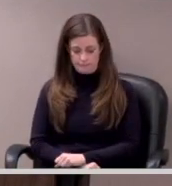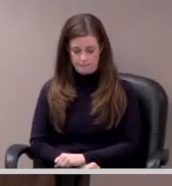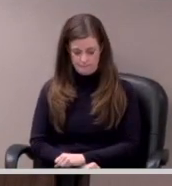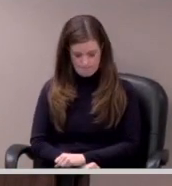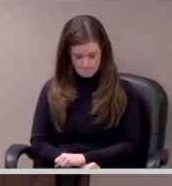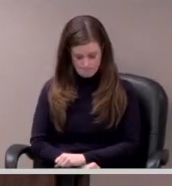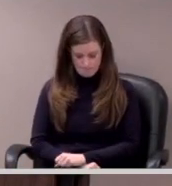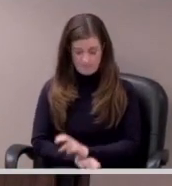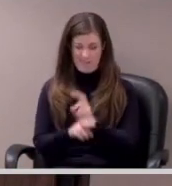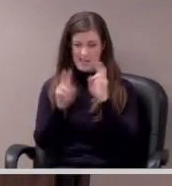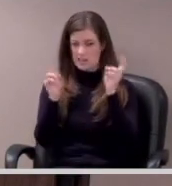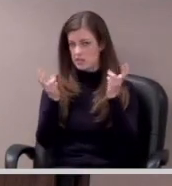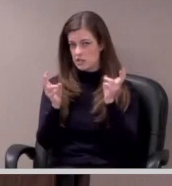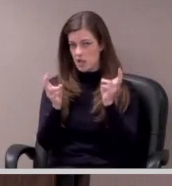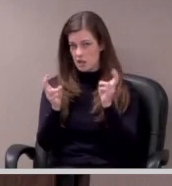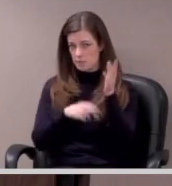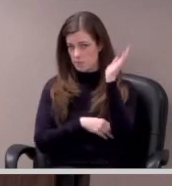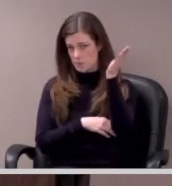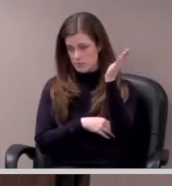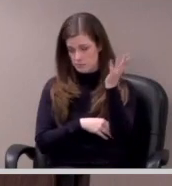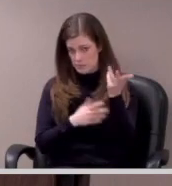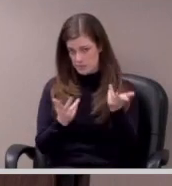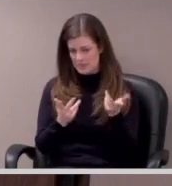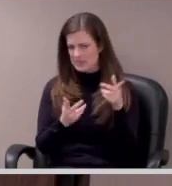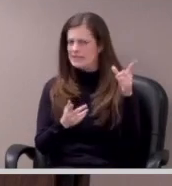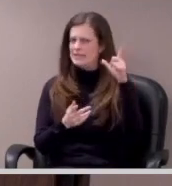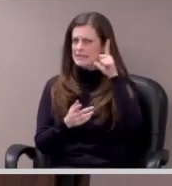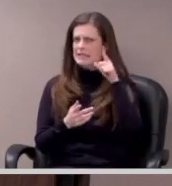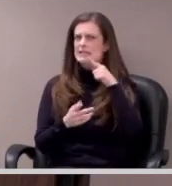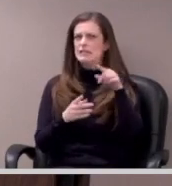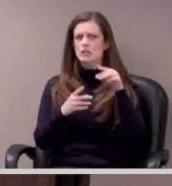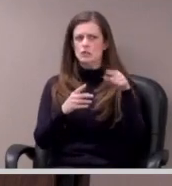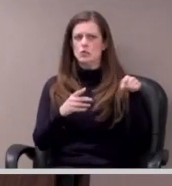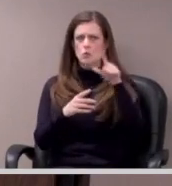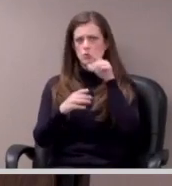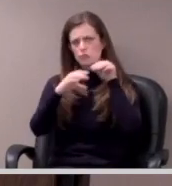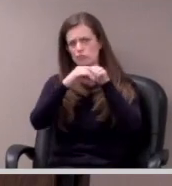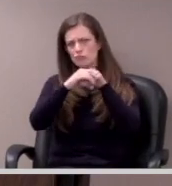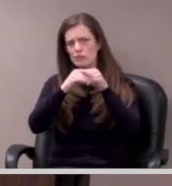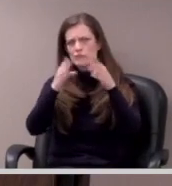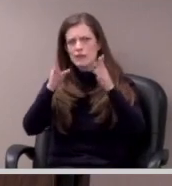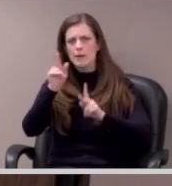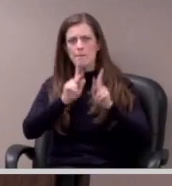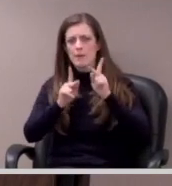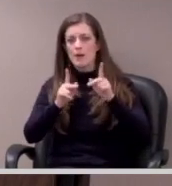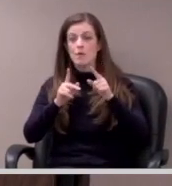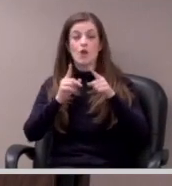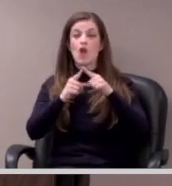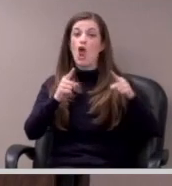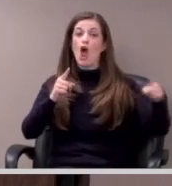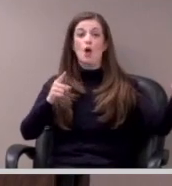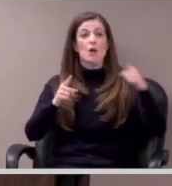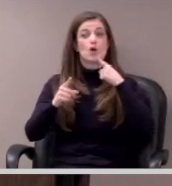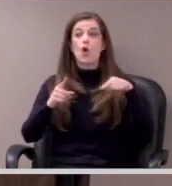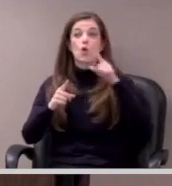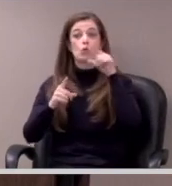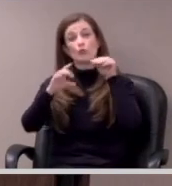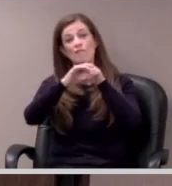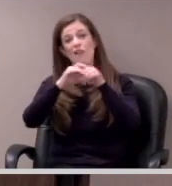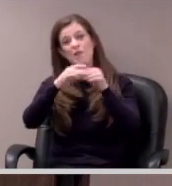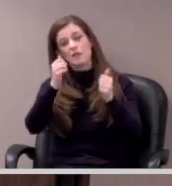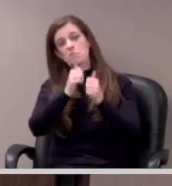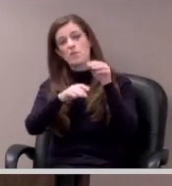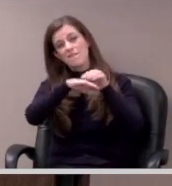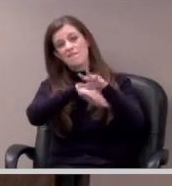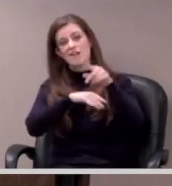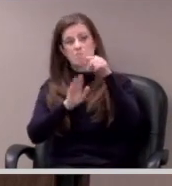the topic of my speech is listen to stakeholders. The longer version is listen to the stakeholders that are most affected